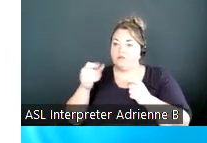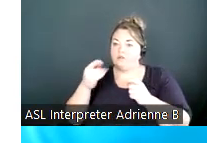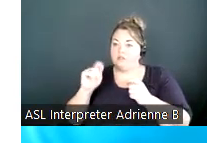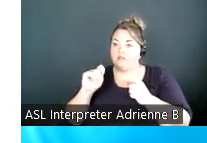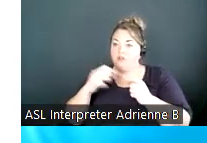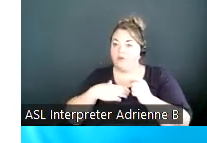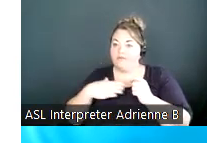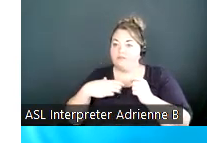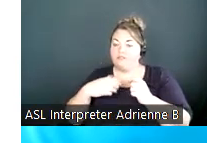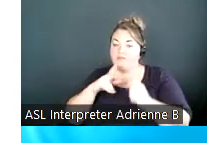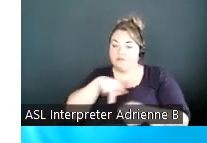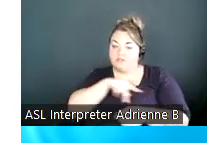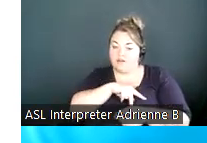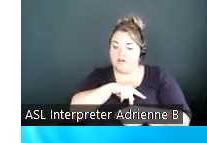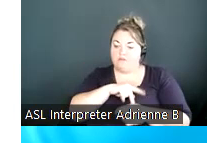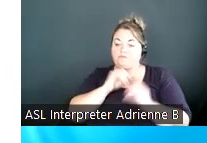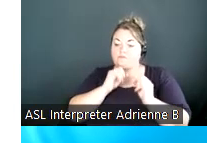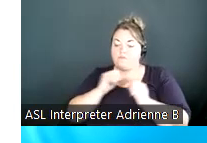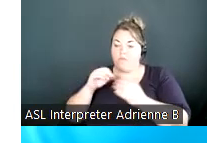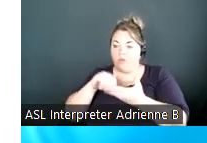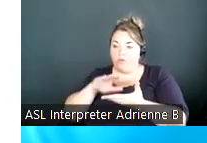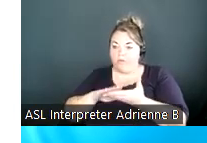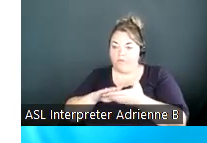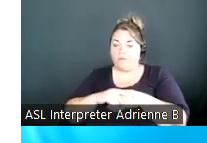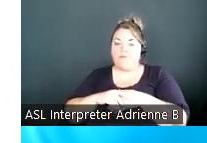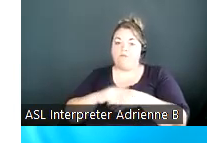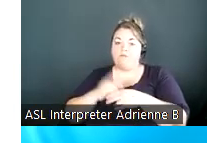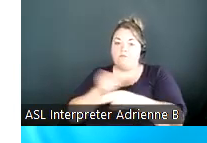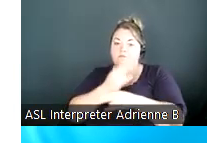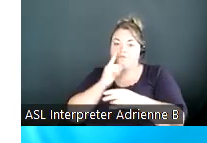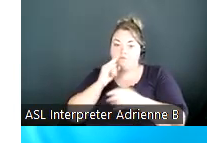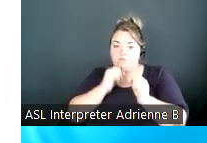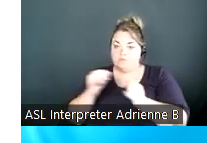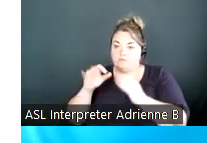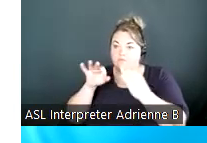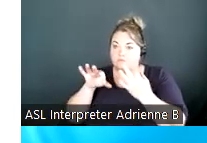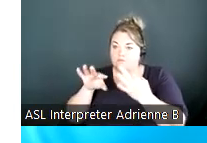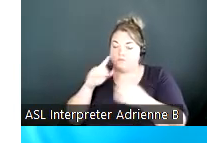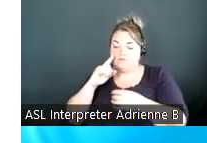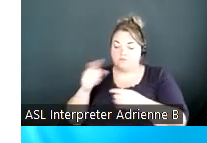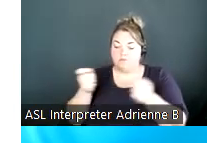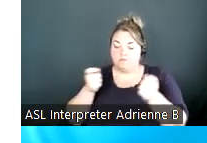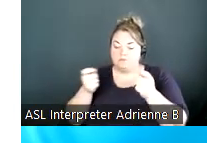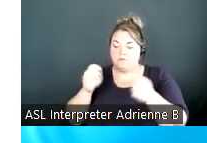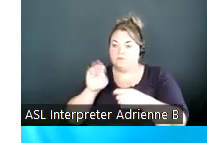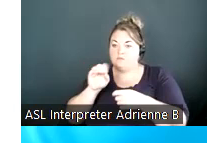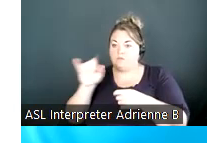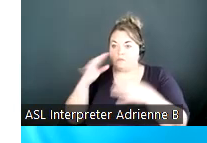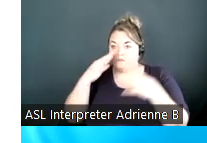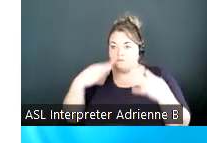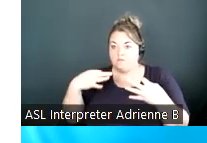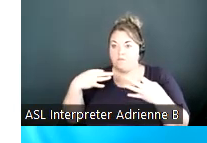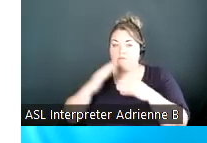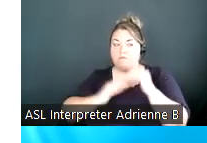grievances, personnel, individual records, use of individual feedback in governing body decisions, building safety